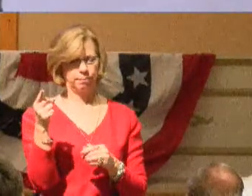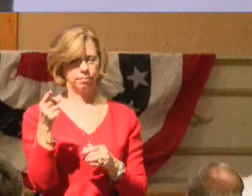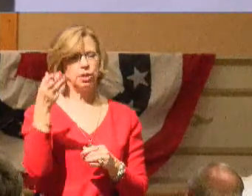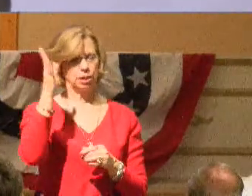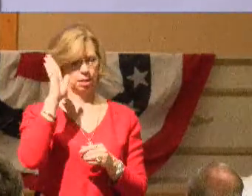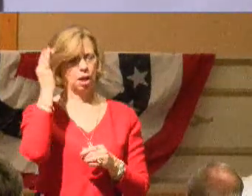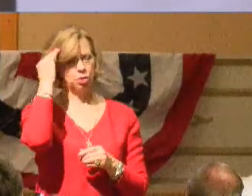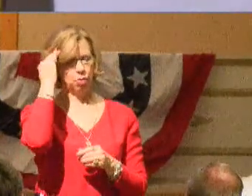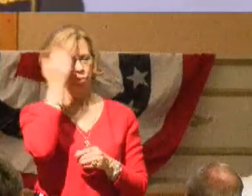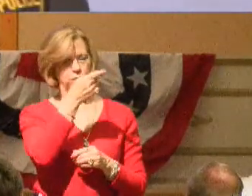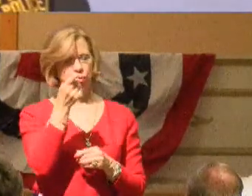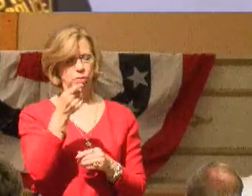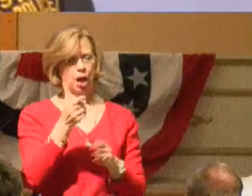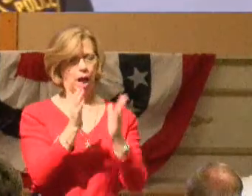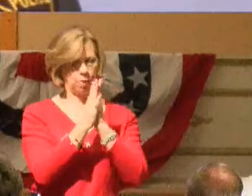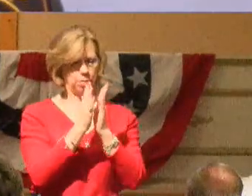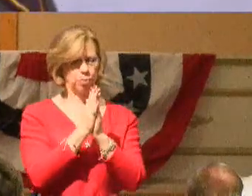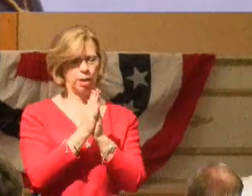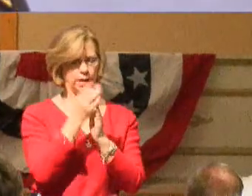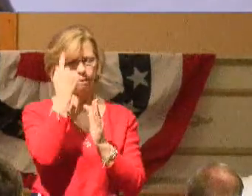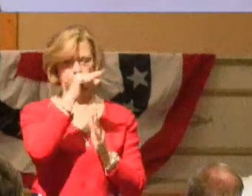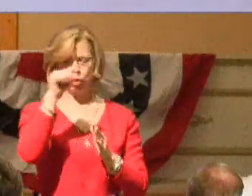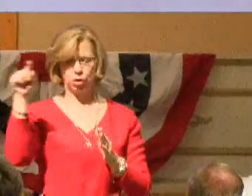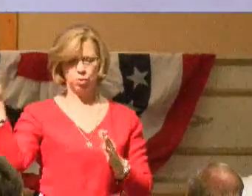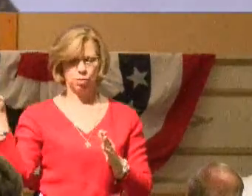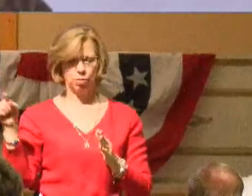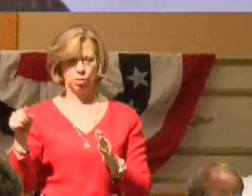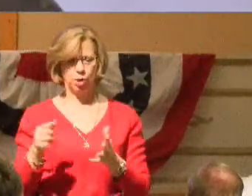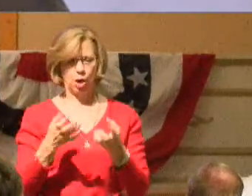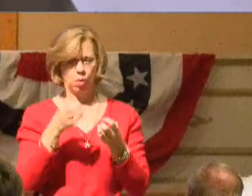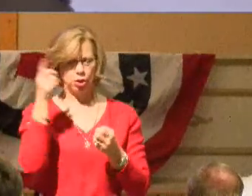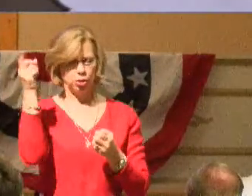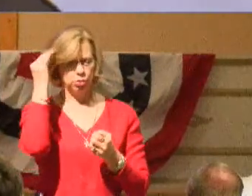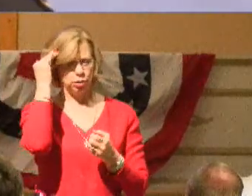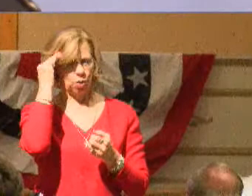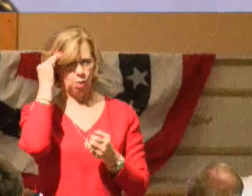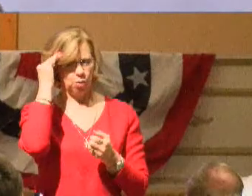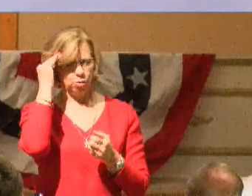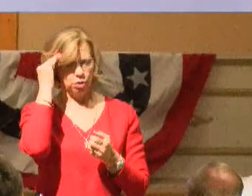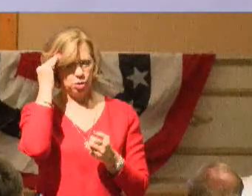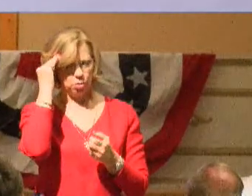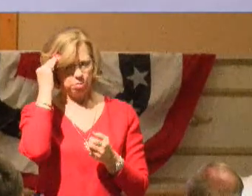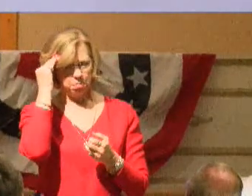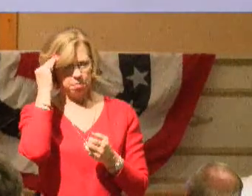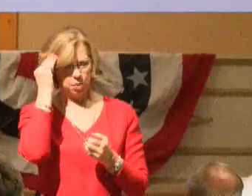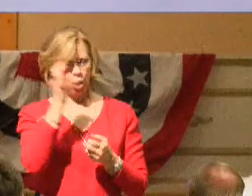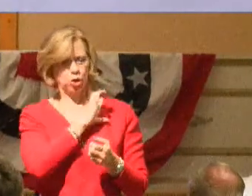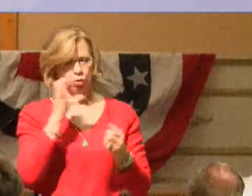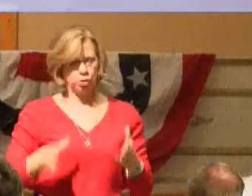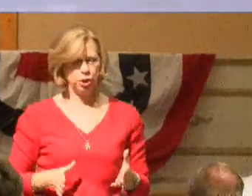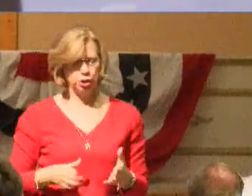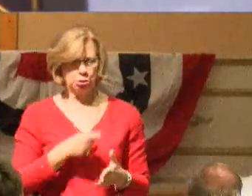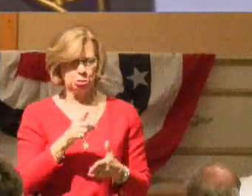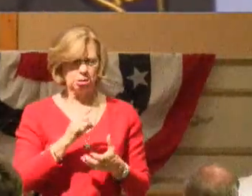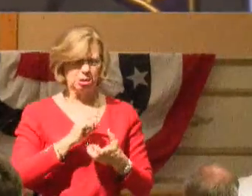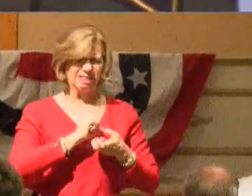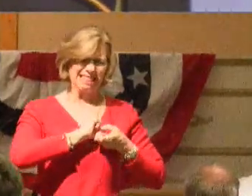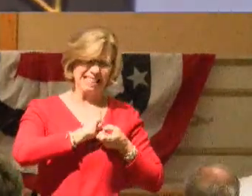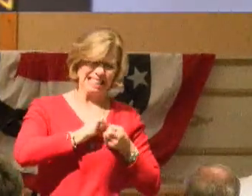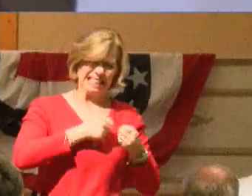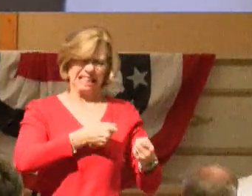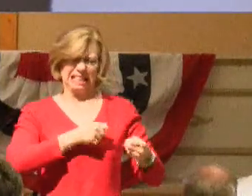you. I want to have prayer for you. I want you to know today you can have freedom. Christian, if you've been struggling with some things in your